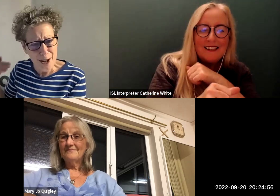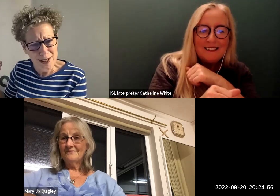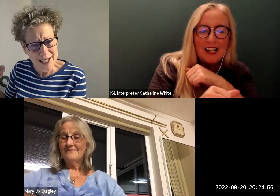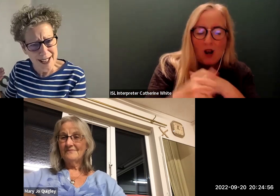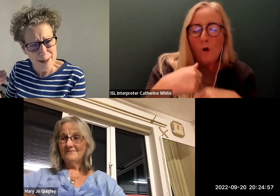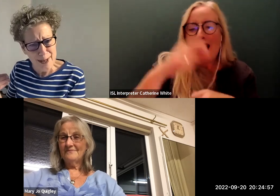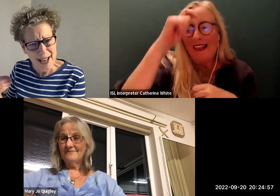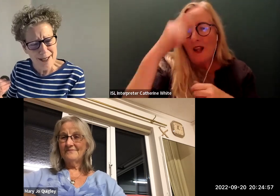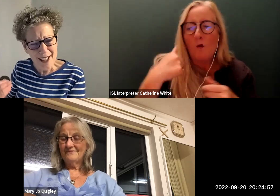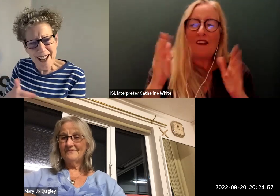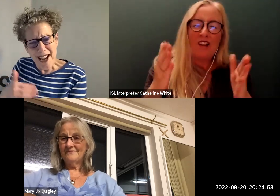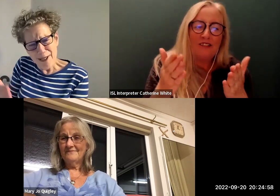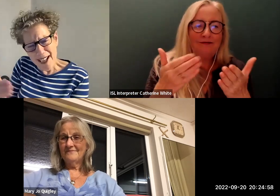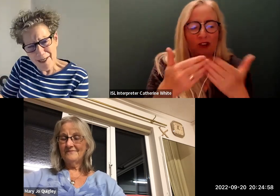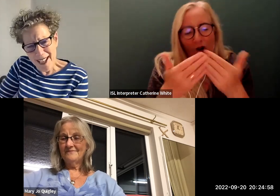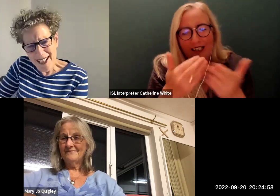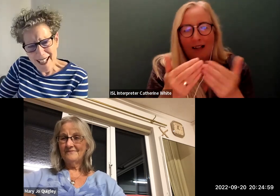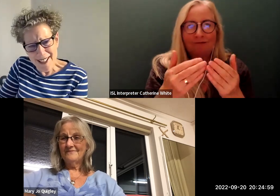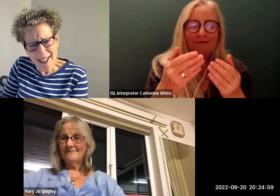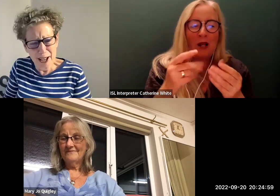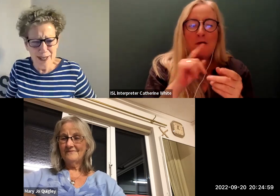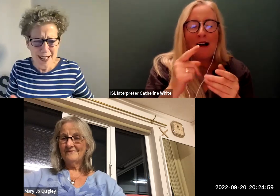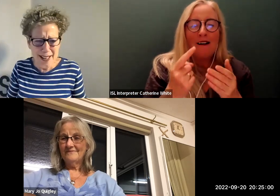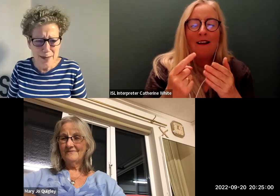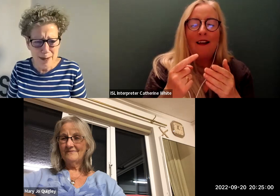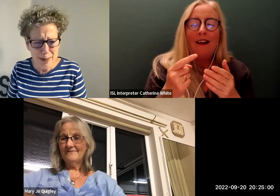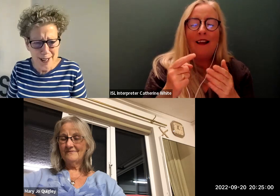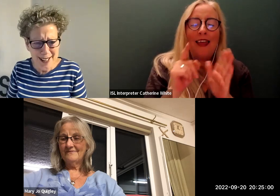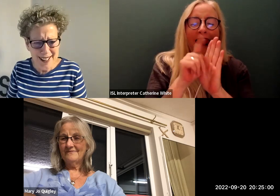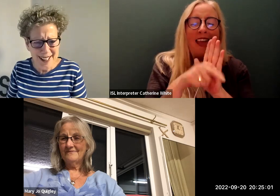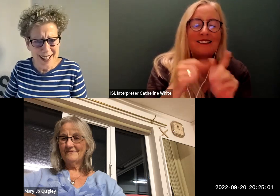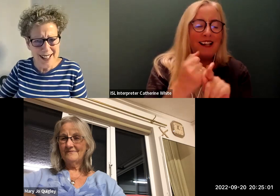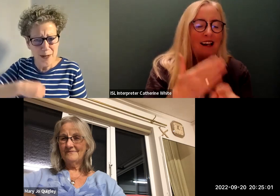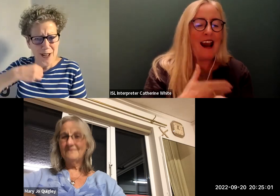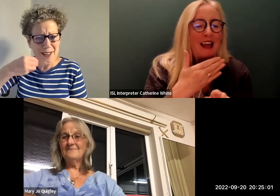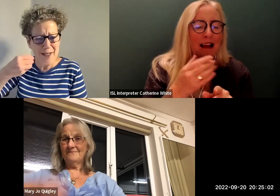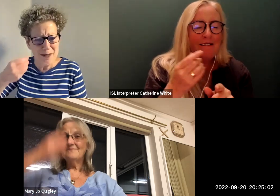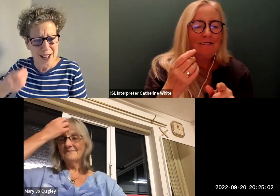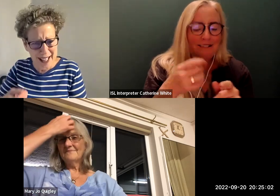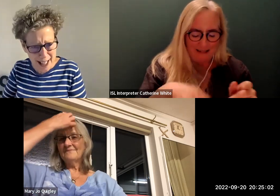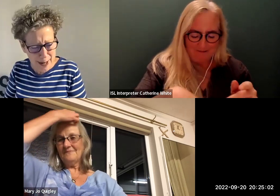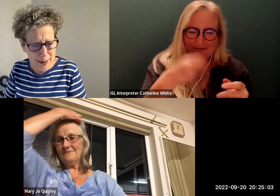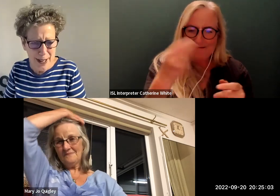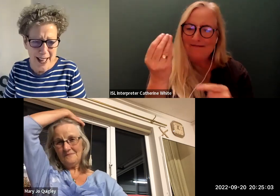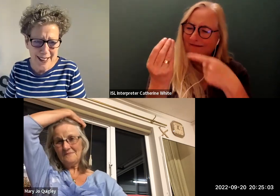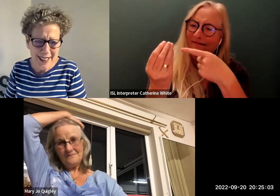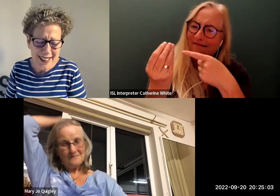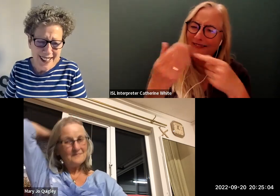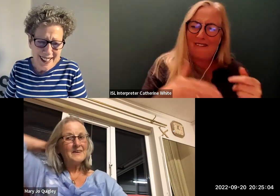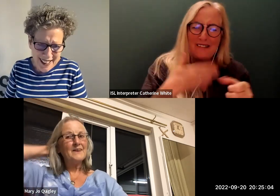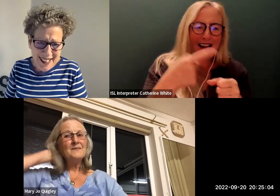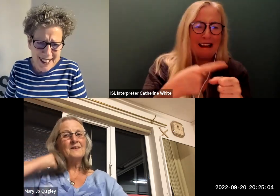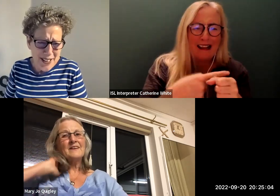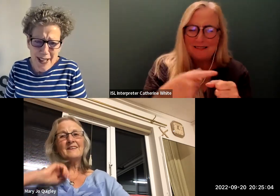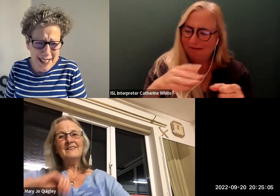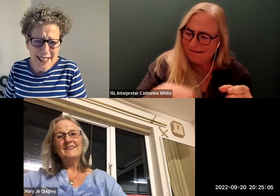it and processed it. mm, But mm, every now and then in later life, things come up, and you feel mm, that feeling coming up mm, again.